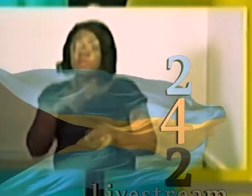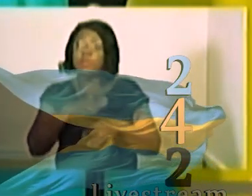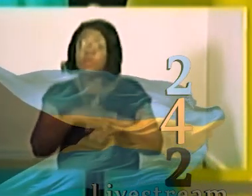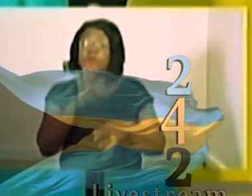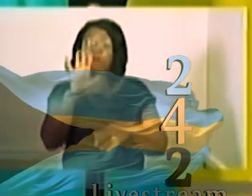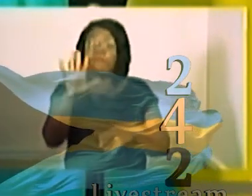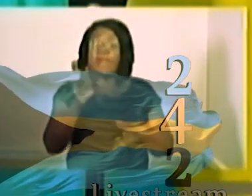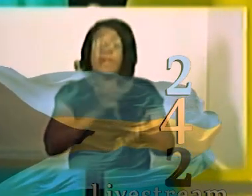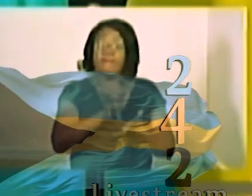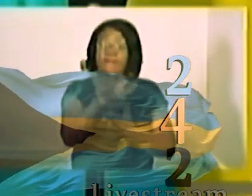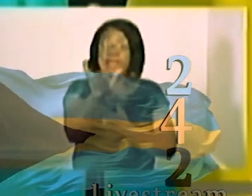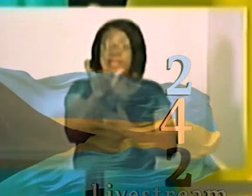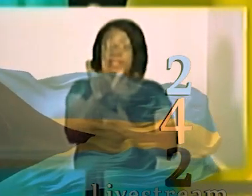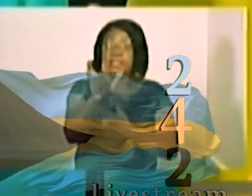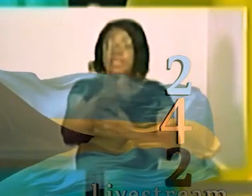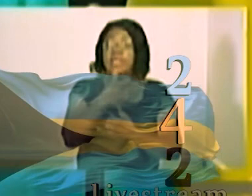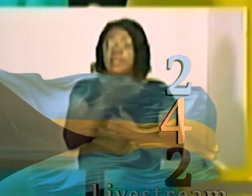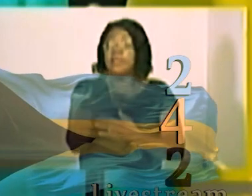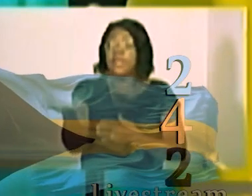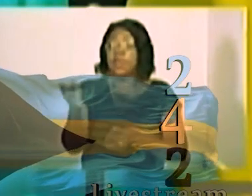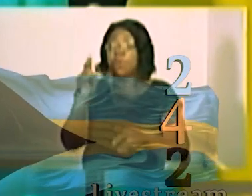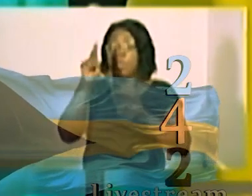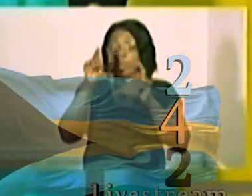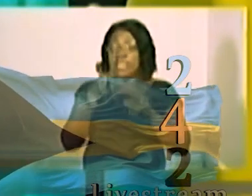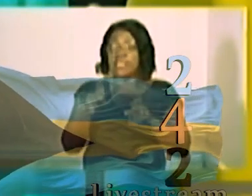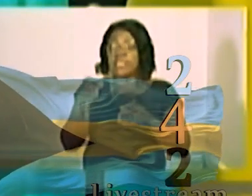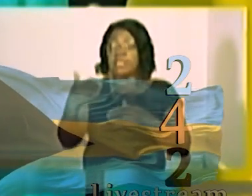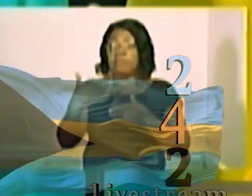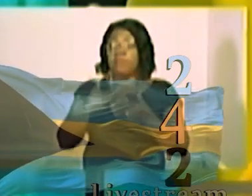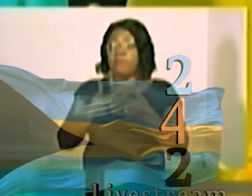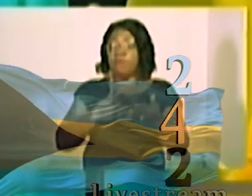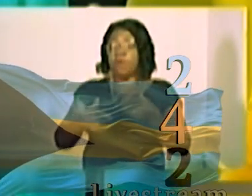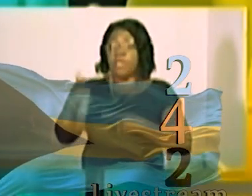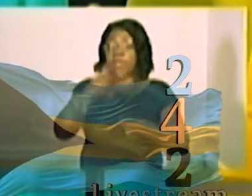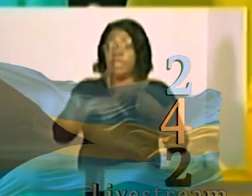flights. They were tested beforehand, were negative.